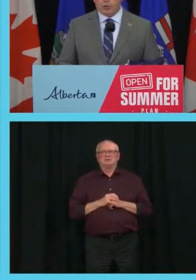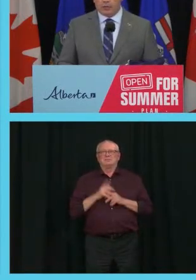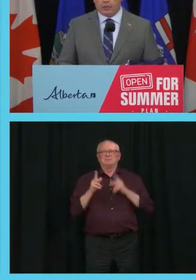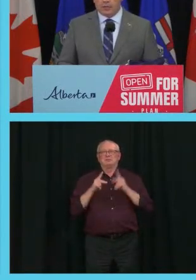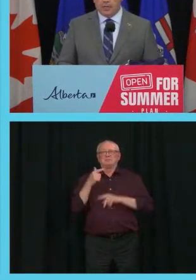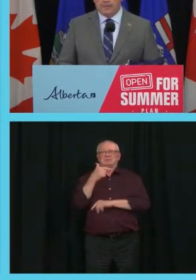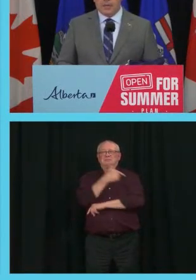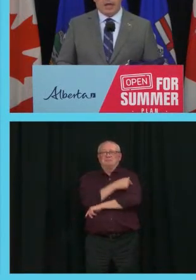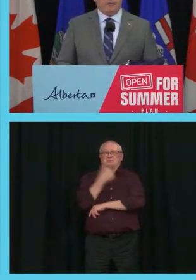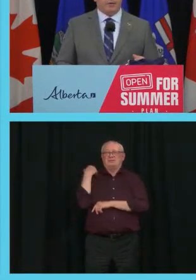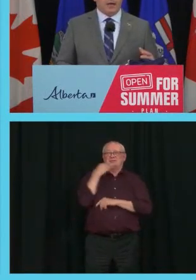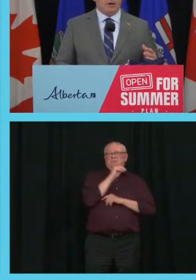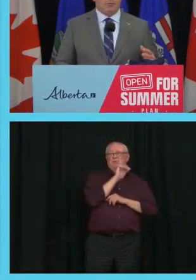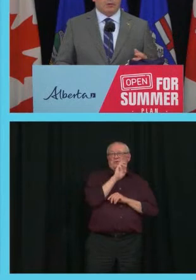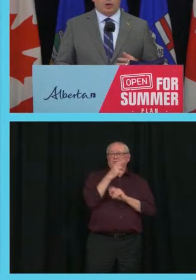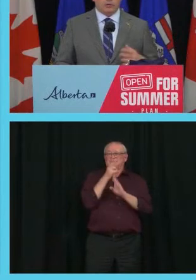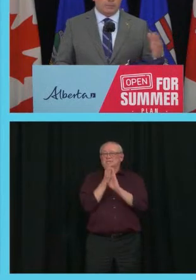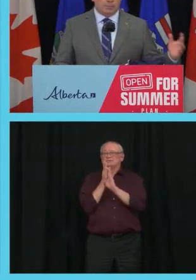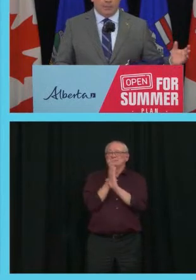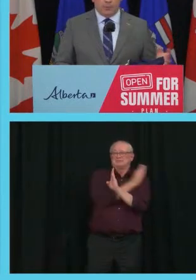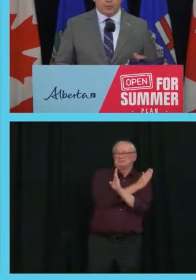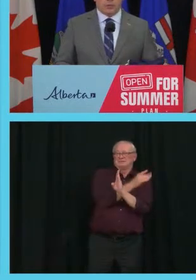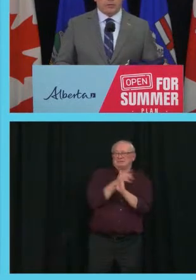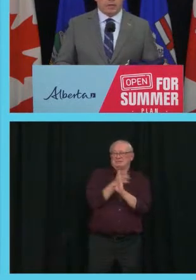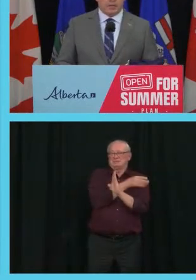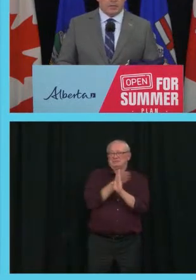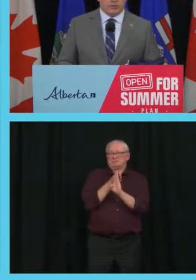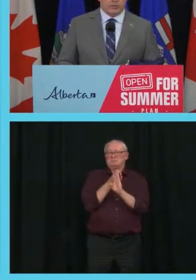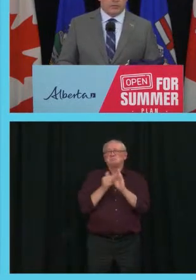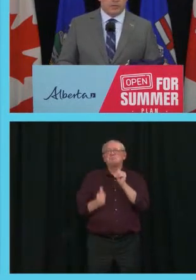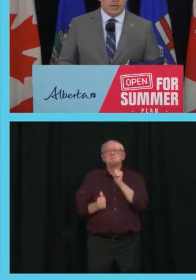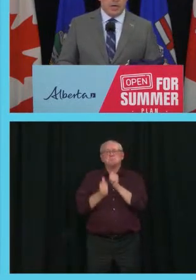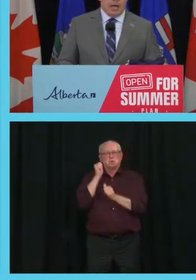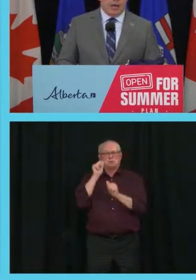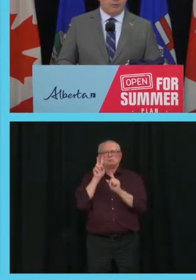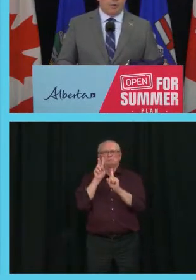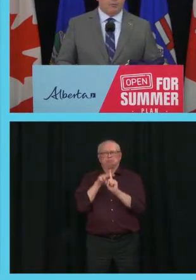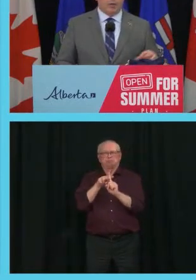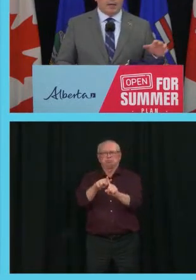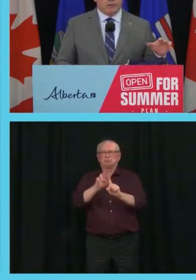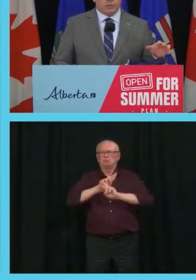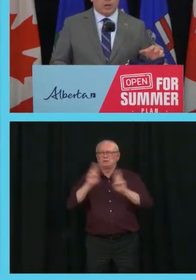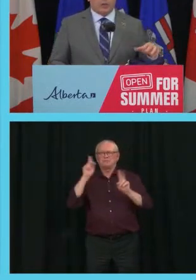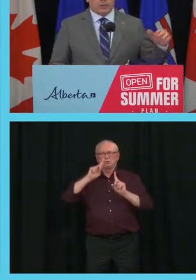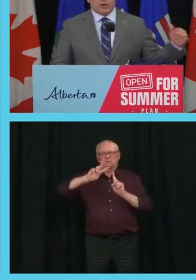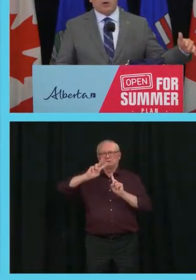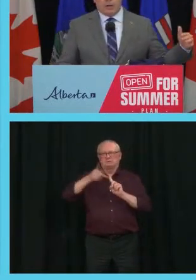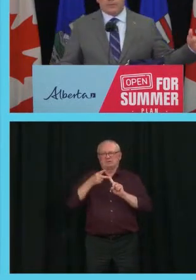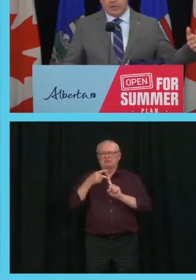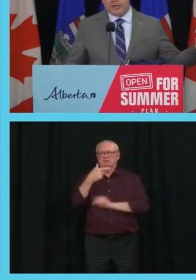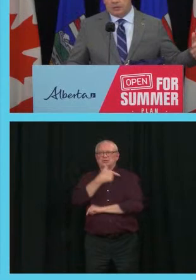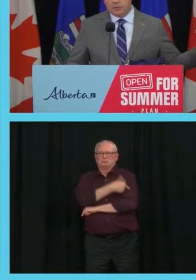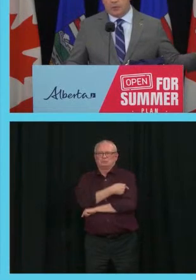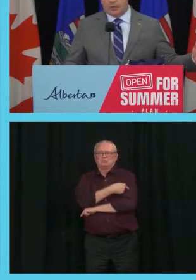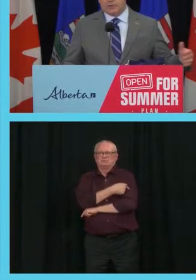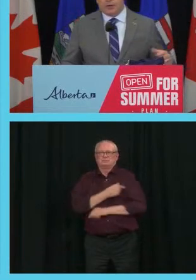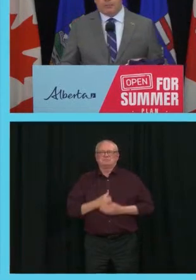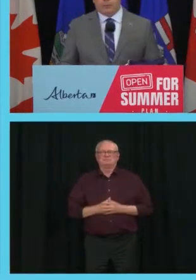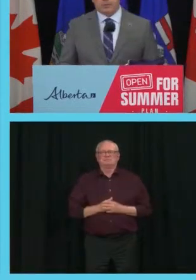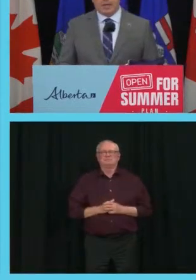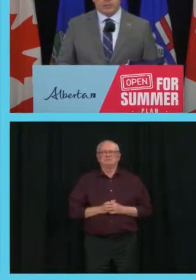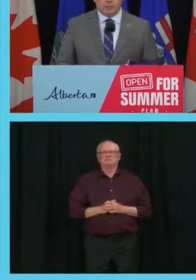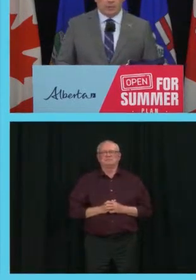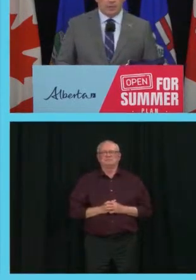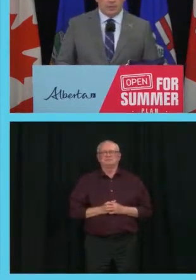or earlier, have now largely booked their second doses. And when we announced the start of second dose bookings